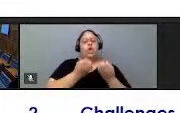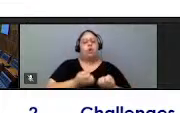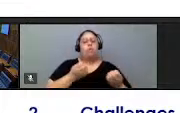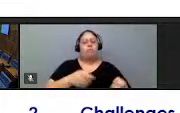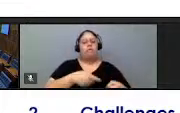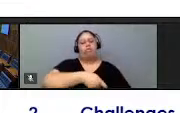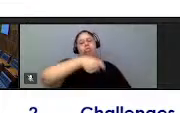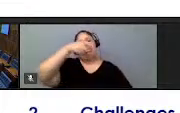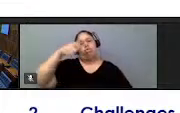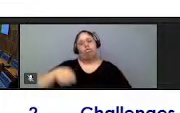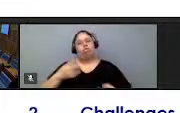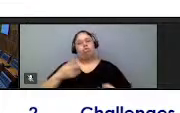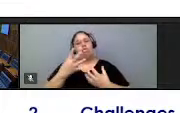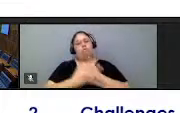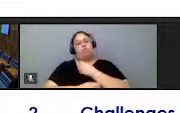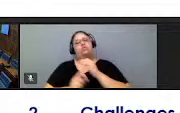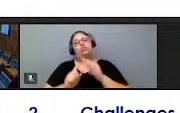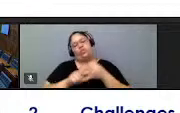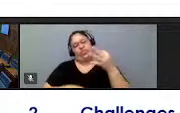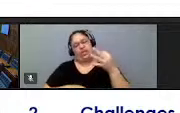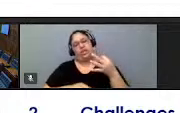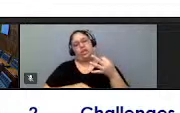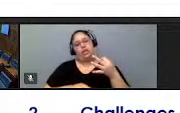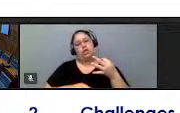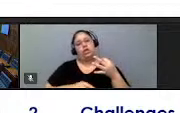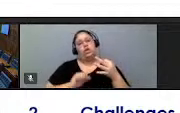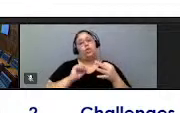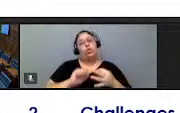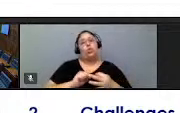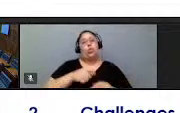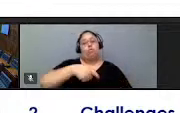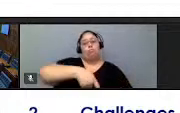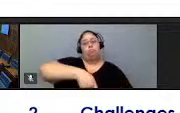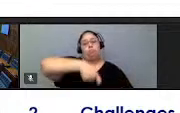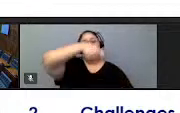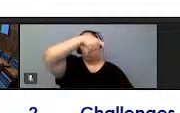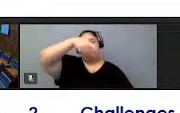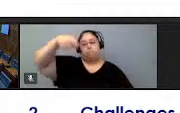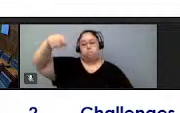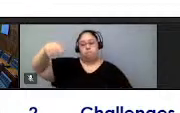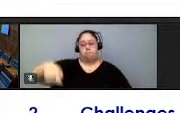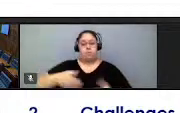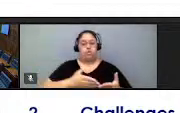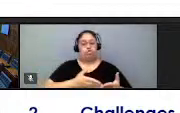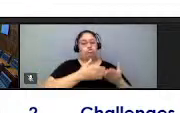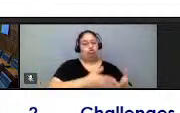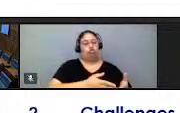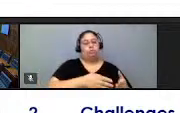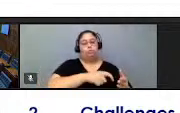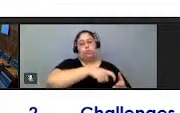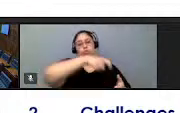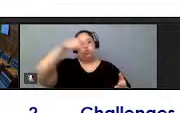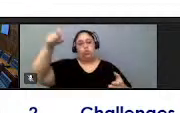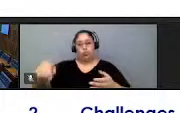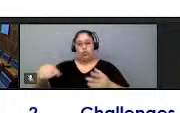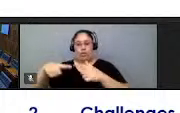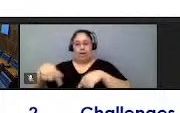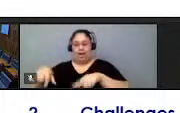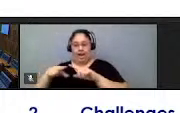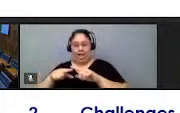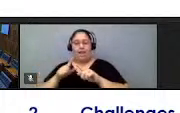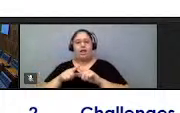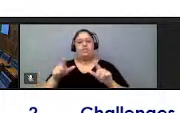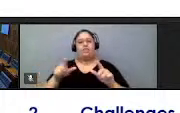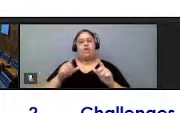essentially your three your ship to shore crane your rubber tide Gantry and then the tractor and trailer running